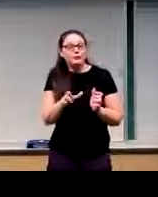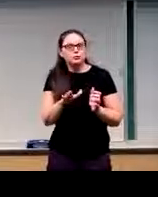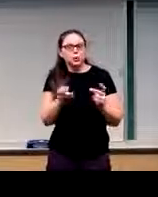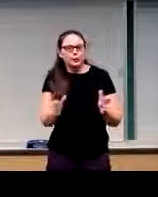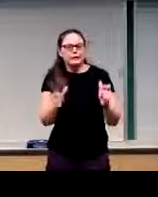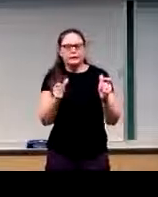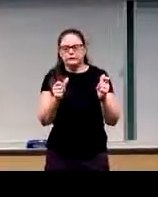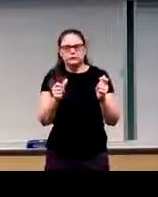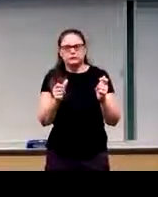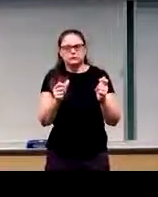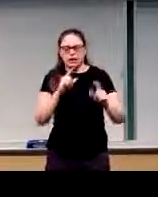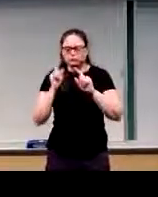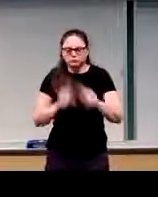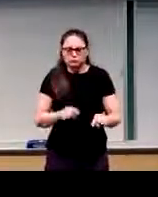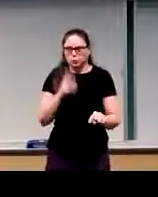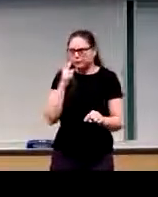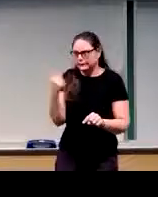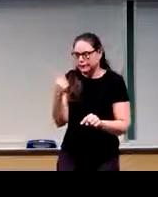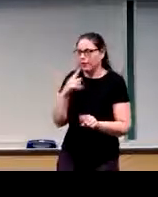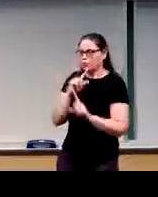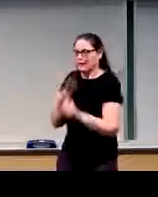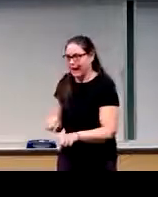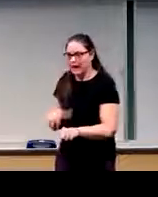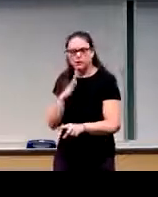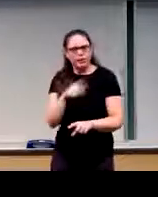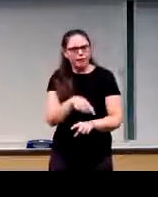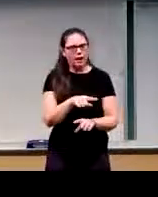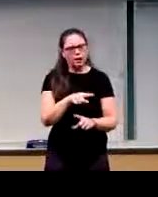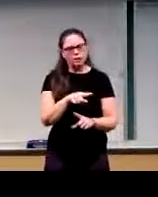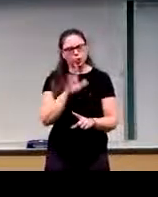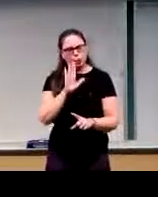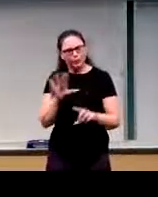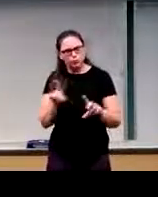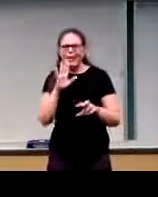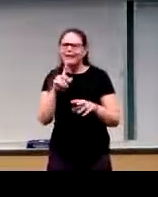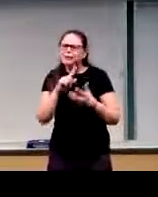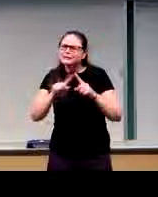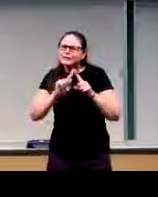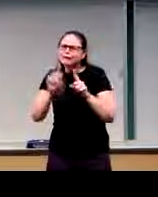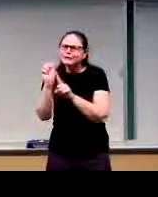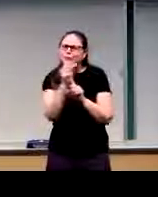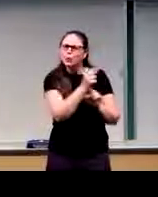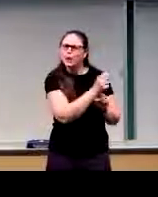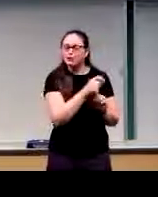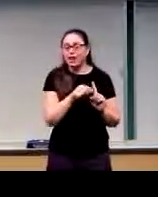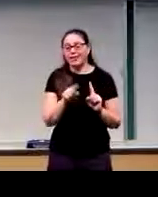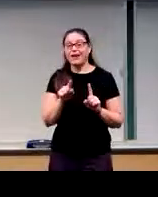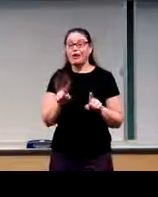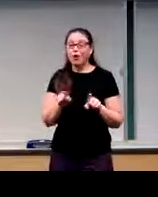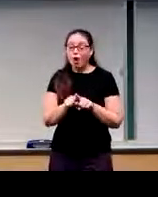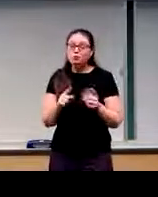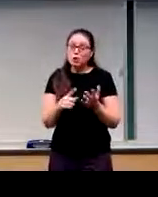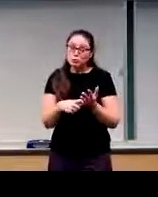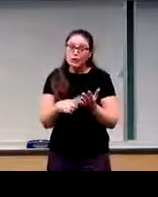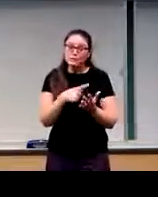words, reflexively. And they do this in a wide variety of contexts, and they also do it at some cost